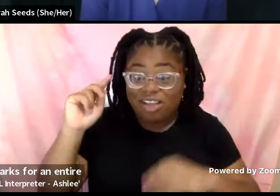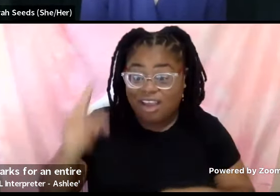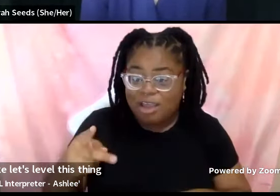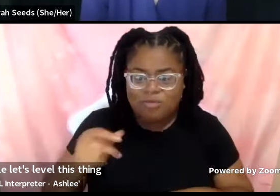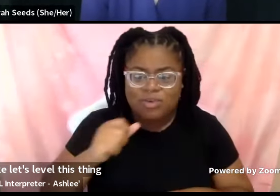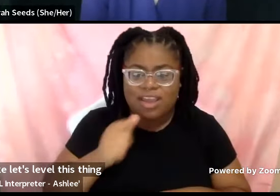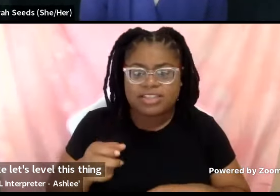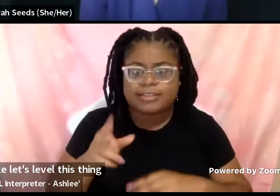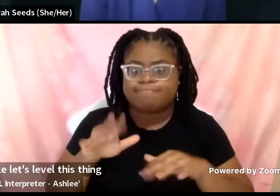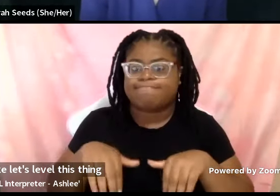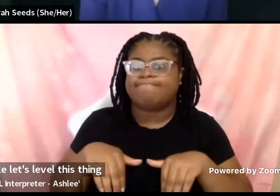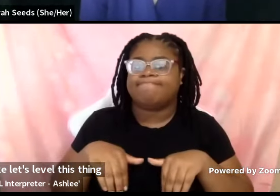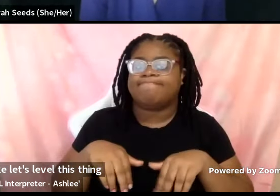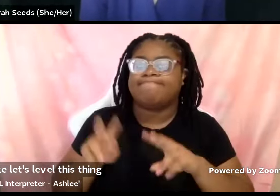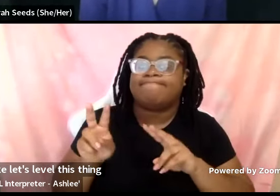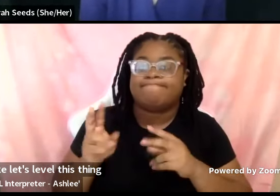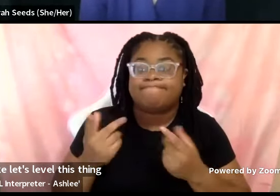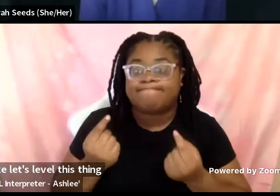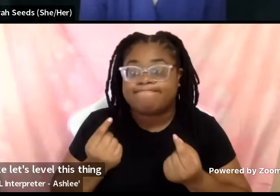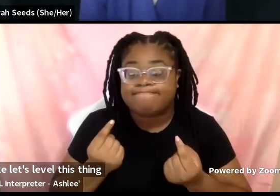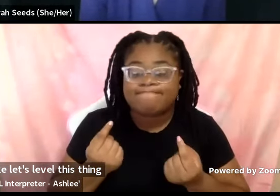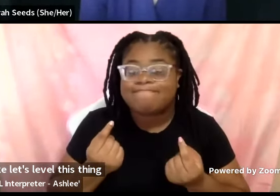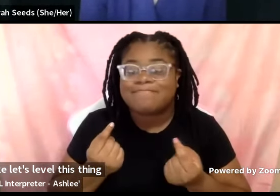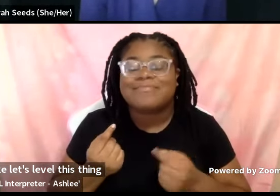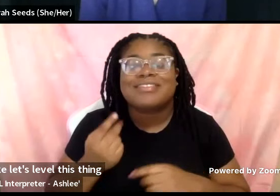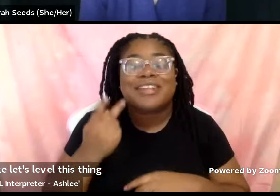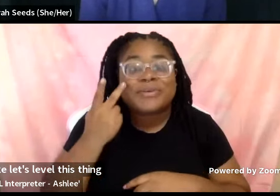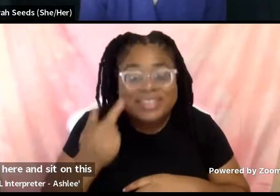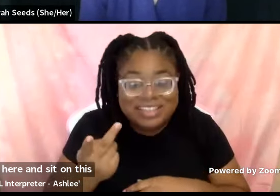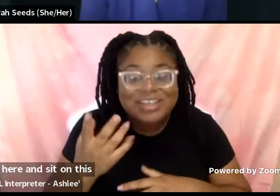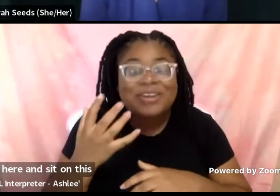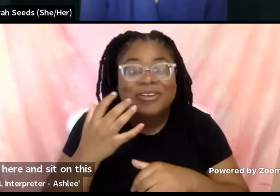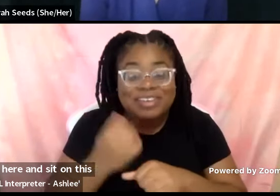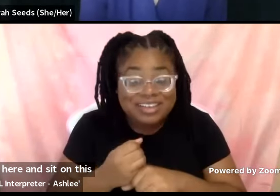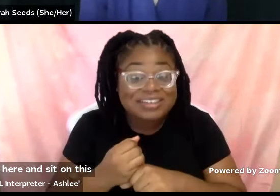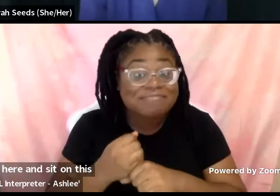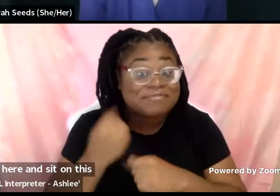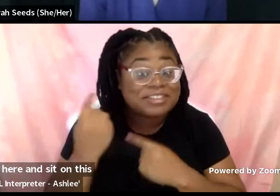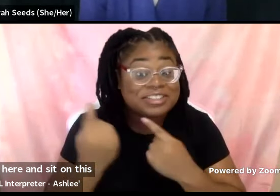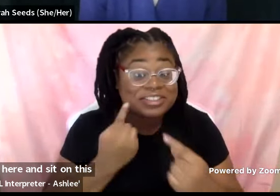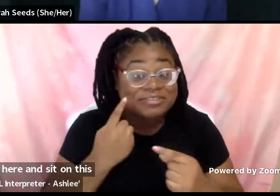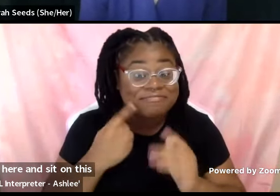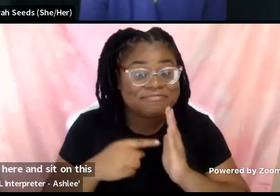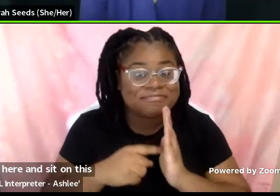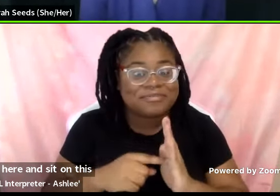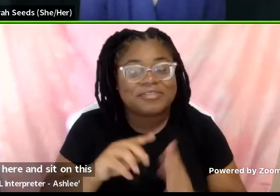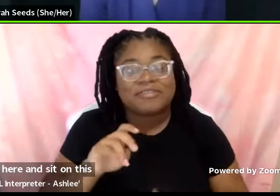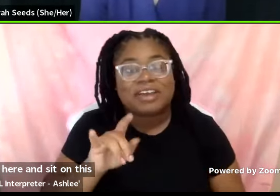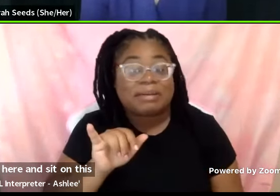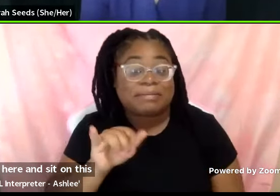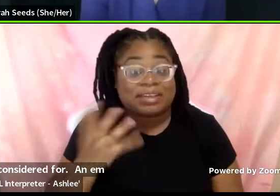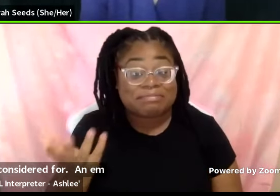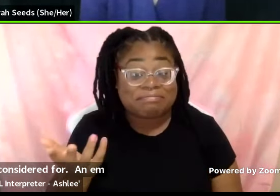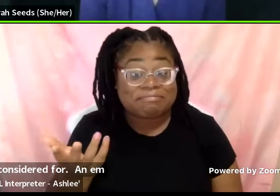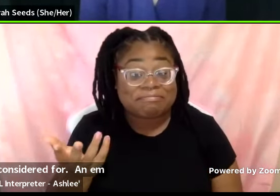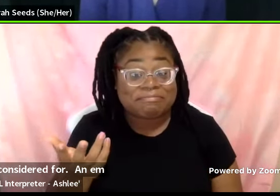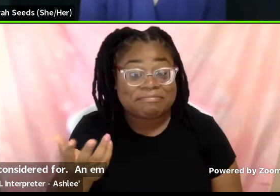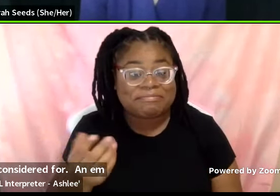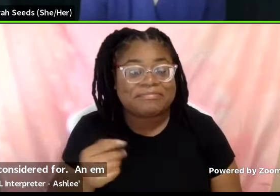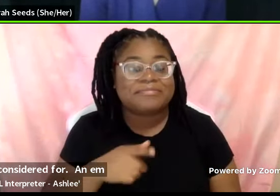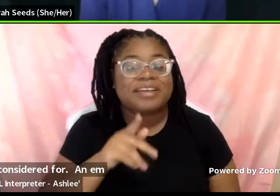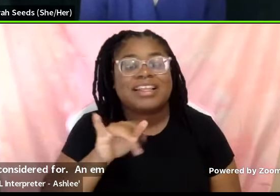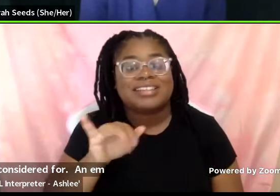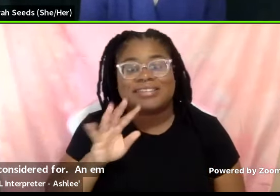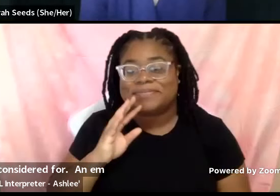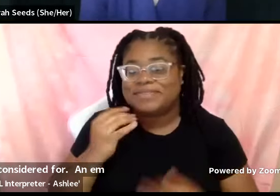this, and look what it got you considered for an Emmy. So, I mean, amazing. I mean, that's always